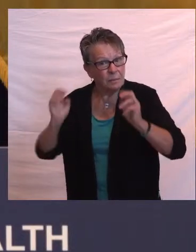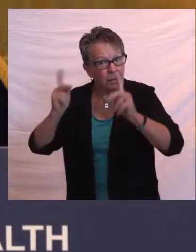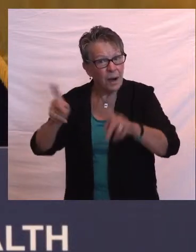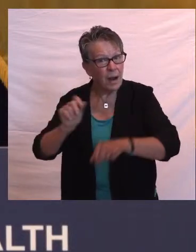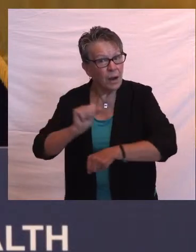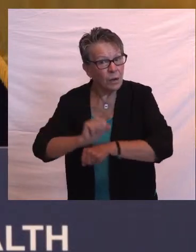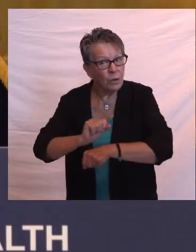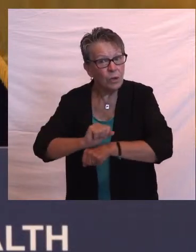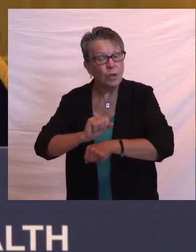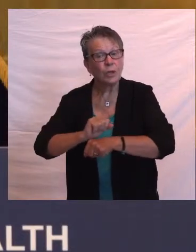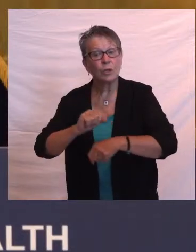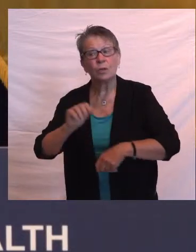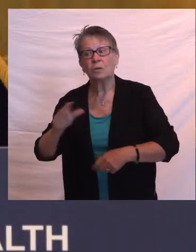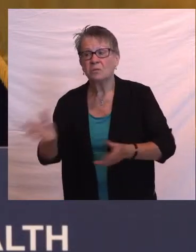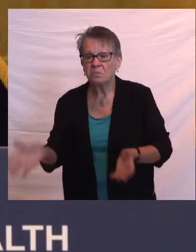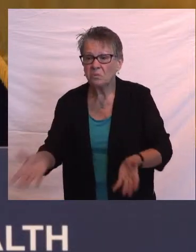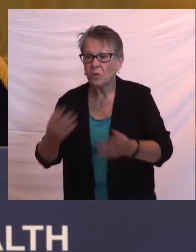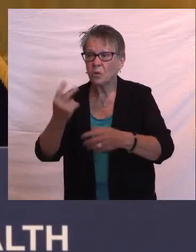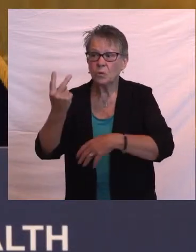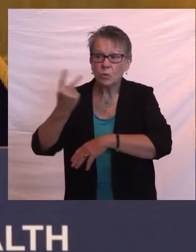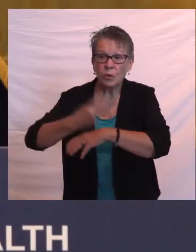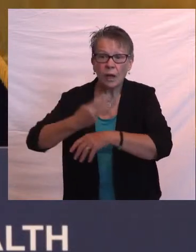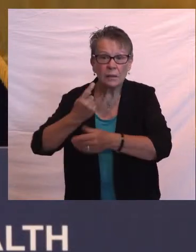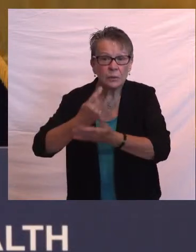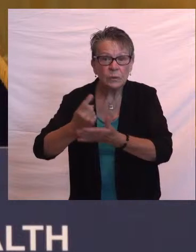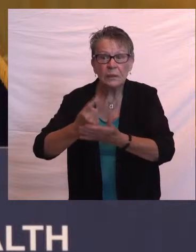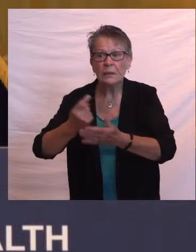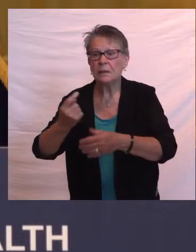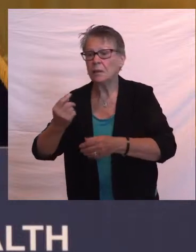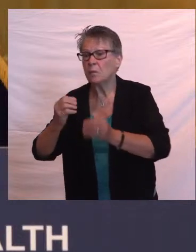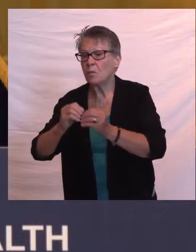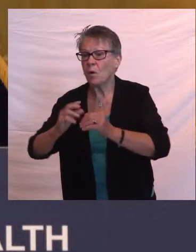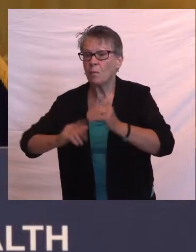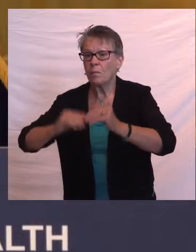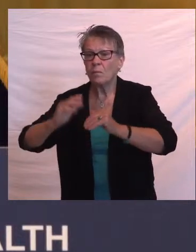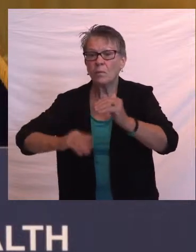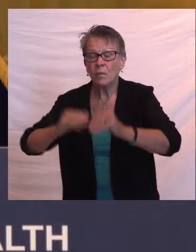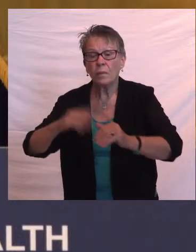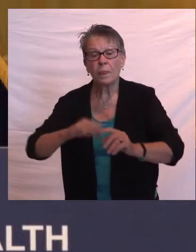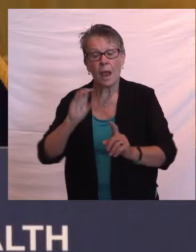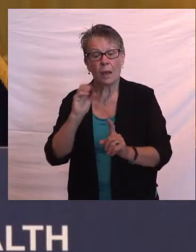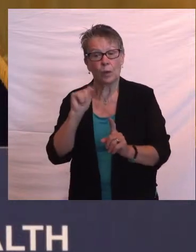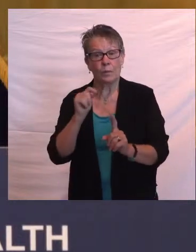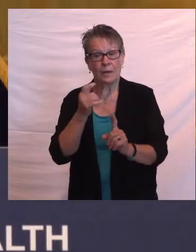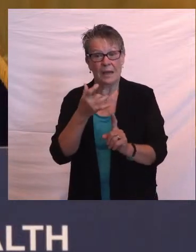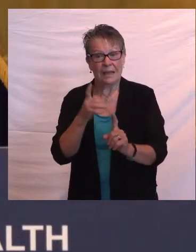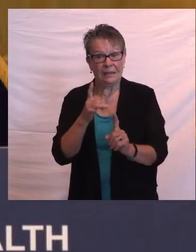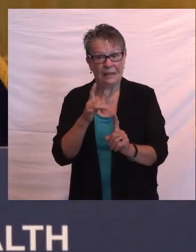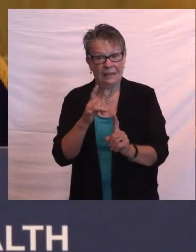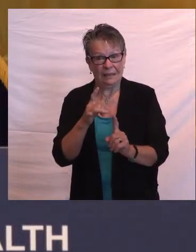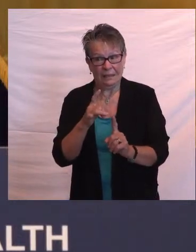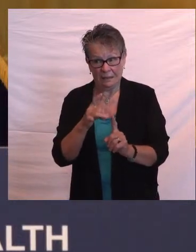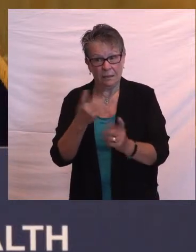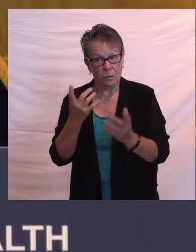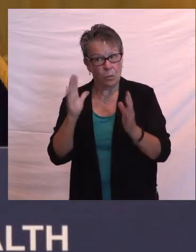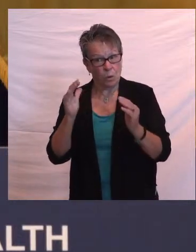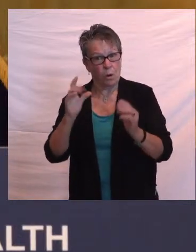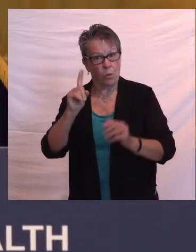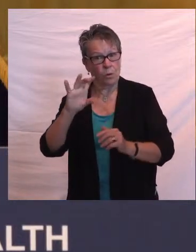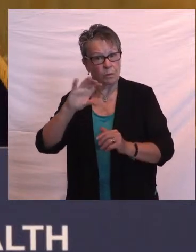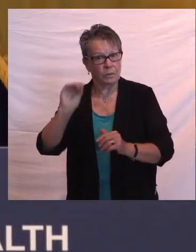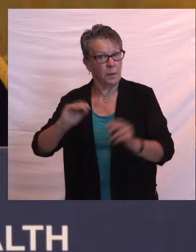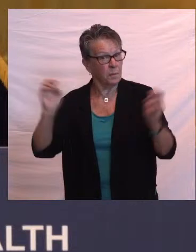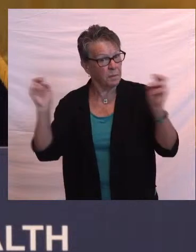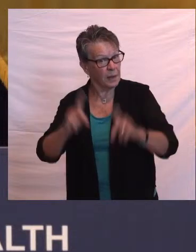on, I think, by October 18th. And we've had success after getting hit by a tsunami in both